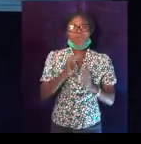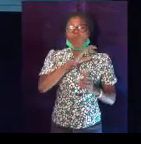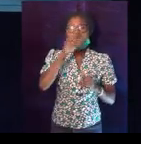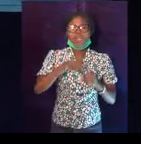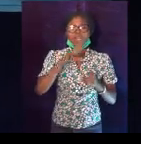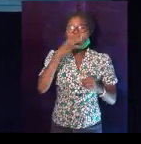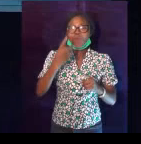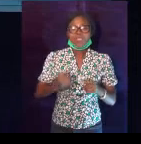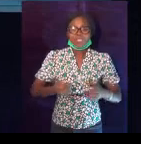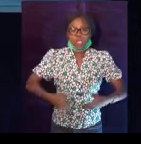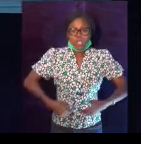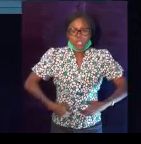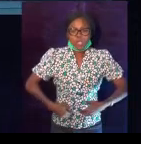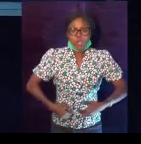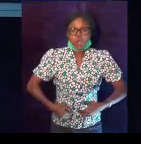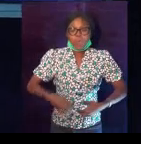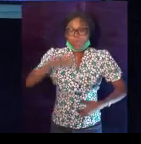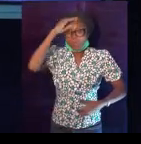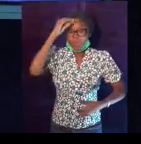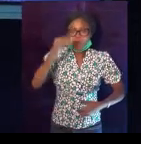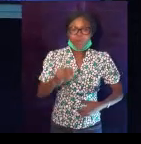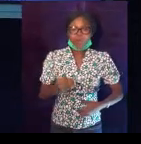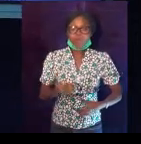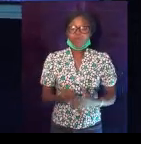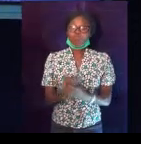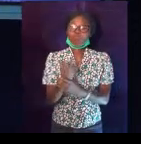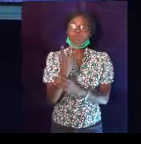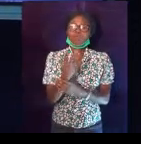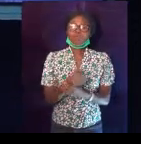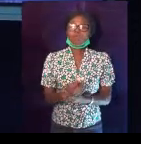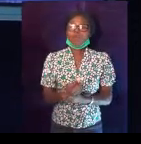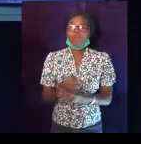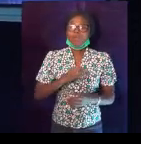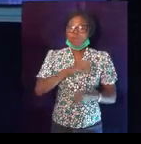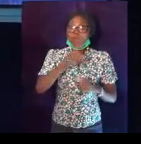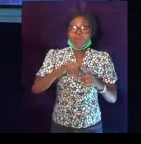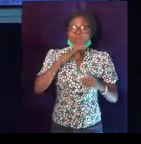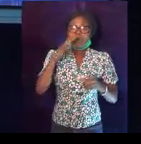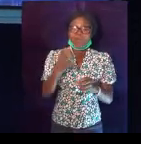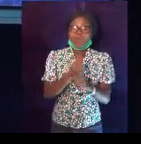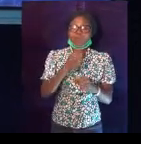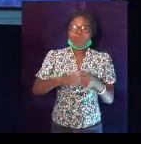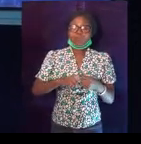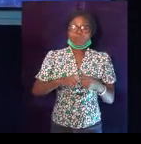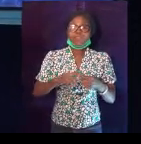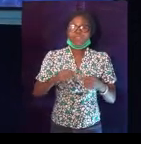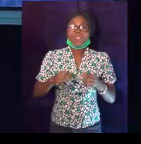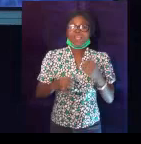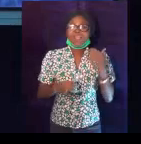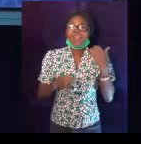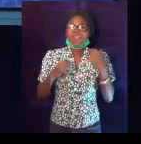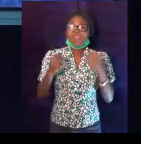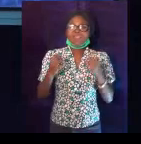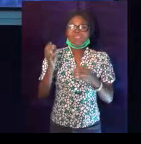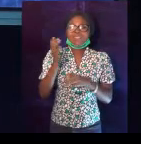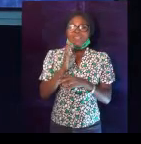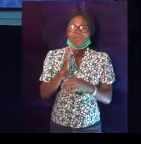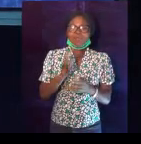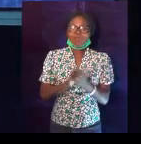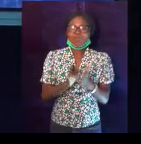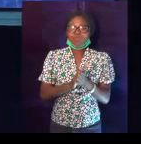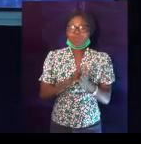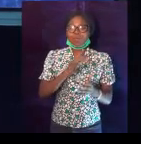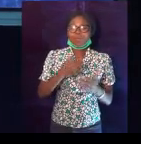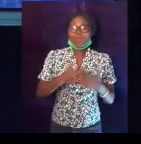very easy. When I was a young boy growing up, my teacher taught me a lot of tips and tricks. And when I got to secondary school, I discovered that when we